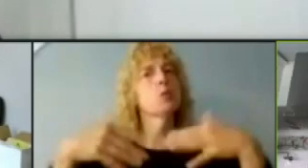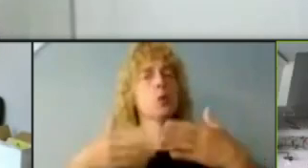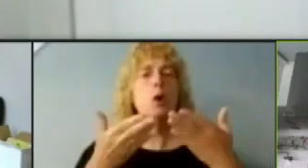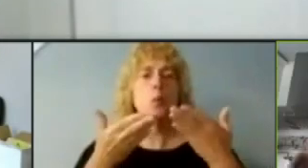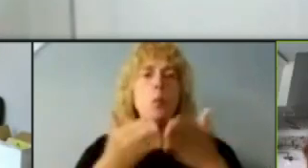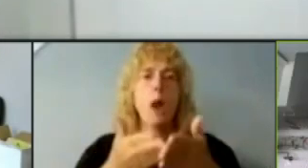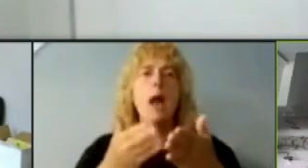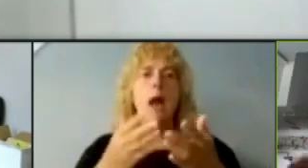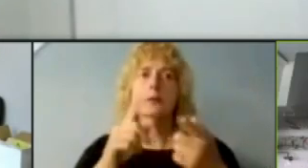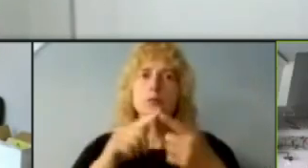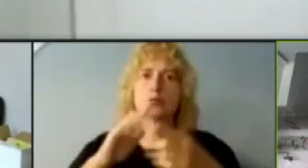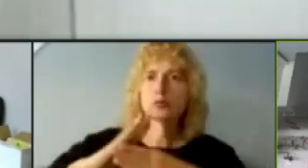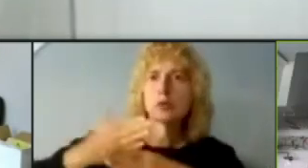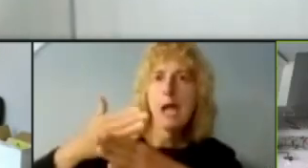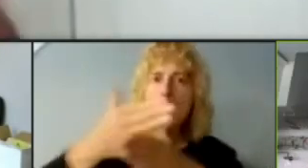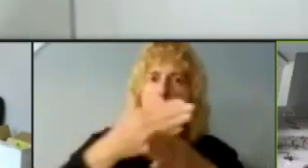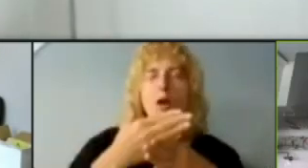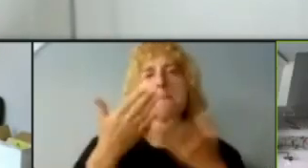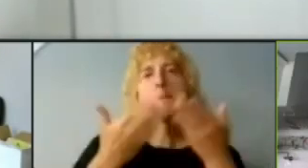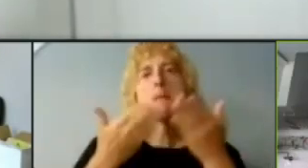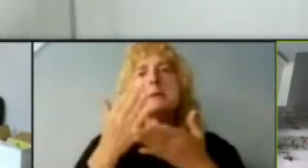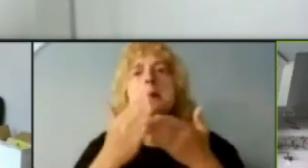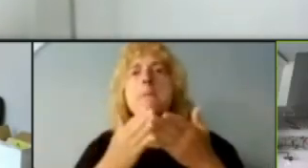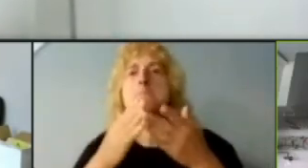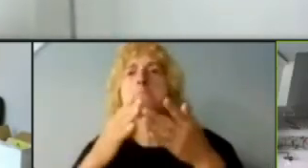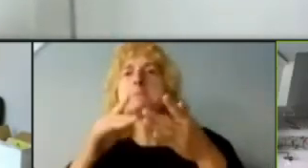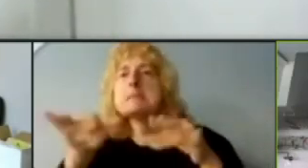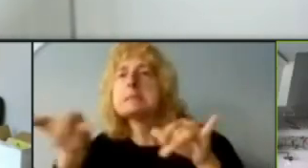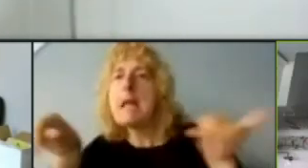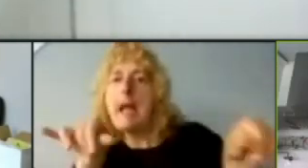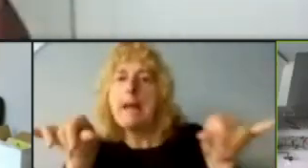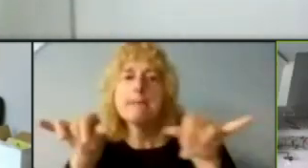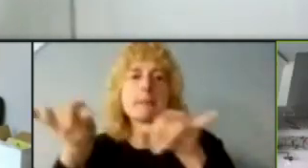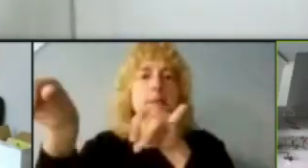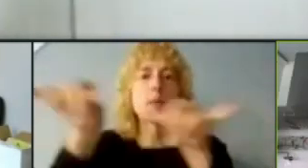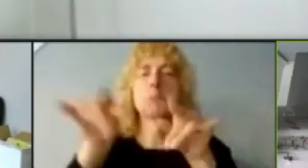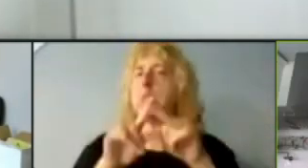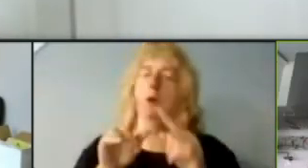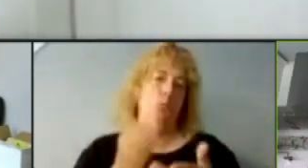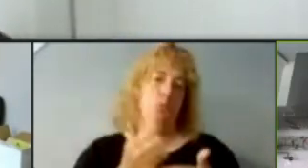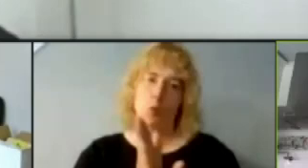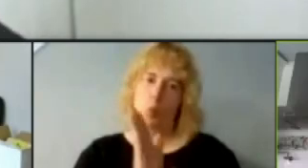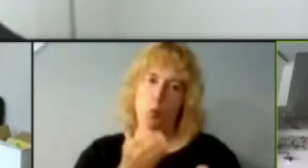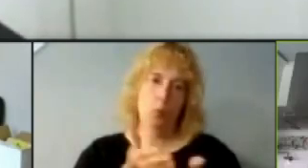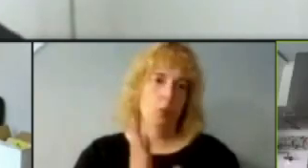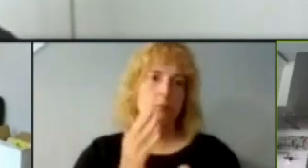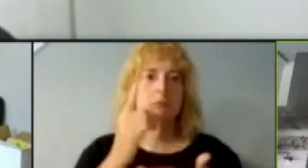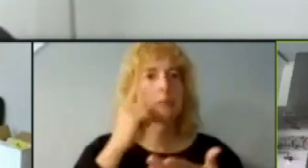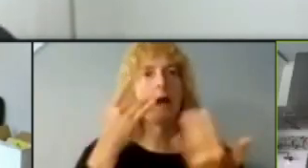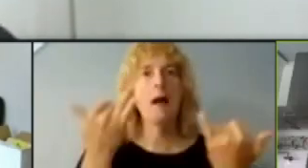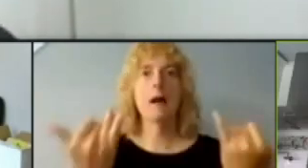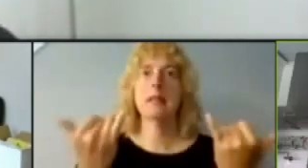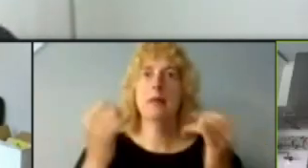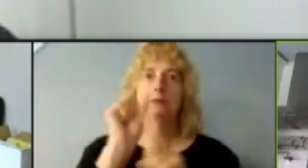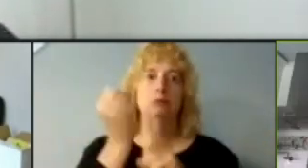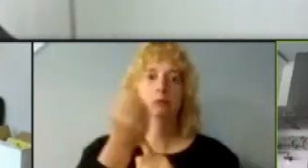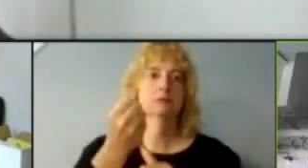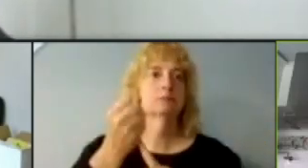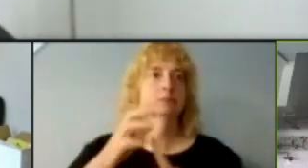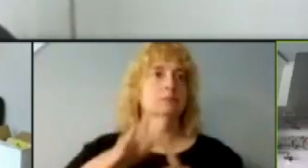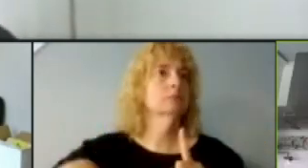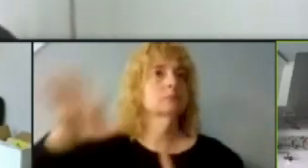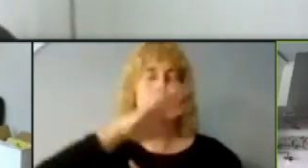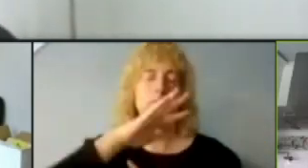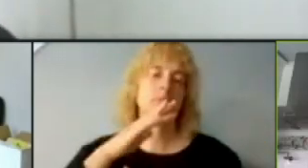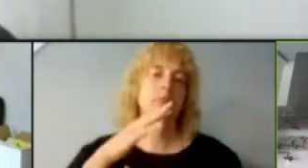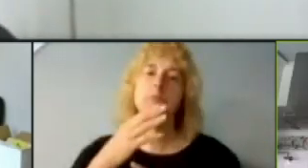some overlap, but I think it's okay given the state of affairs today. So hope that wasn't too long-winded, but thank you for allowing me to